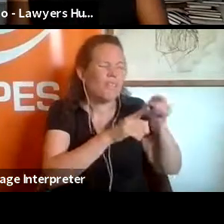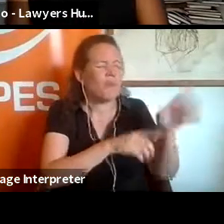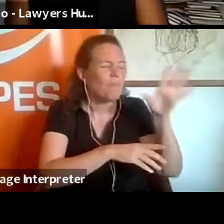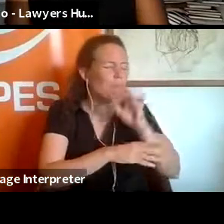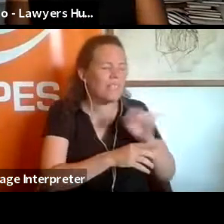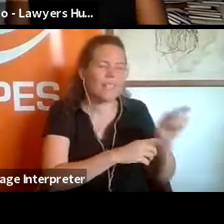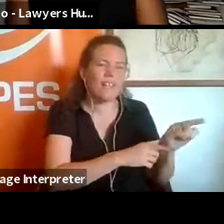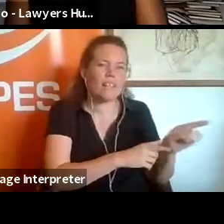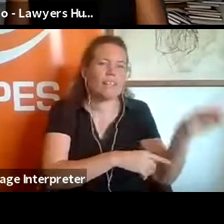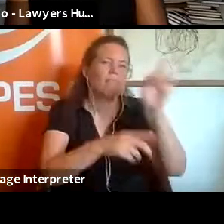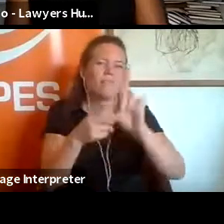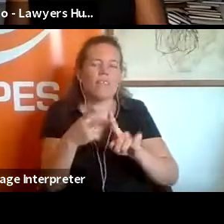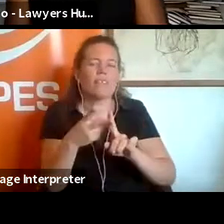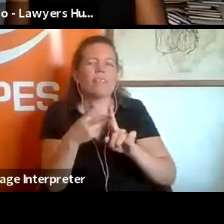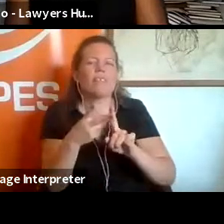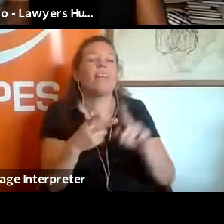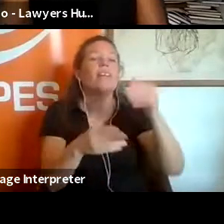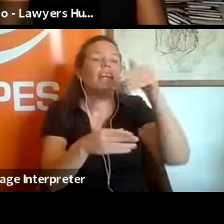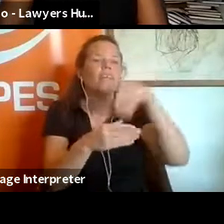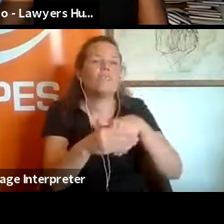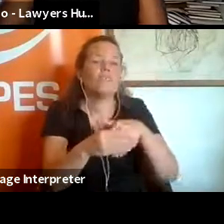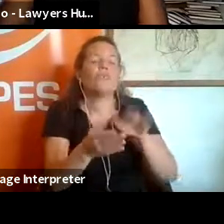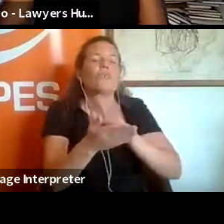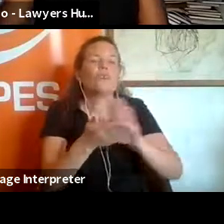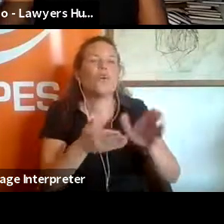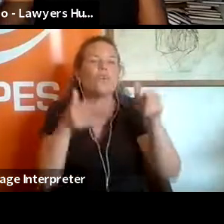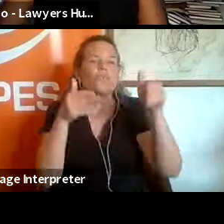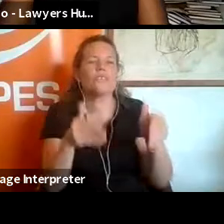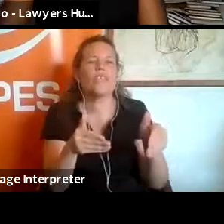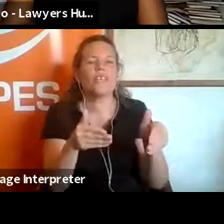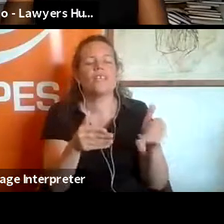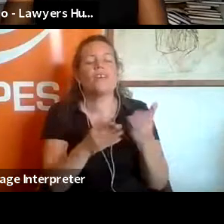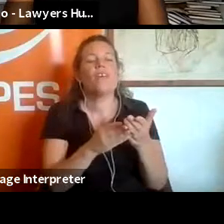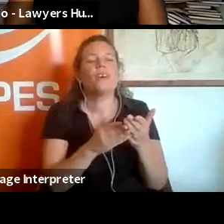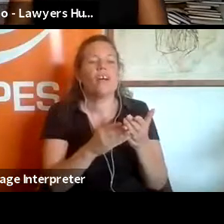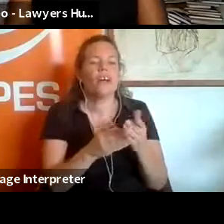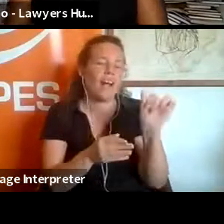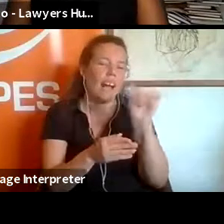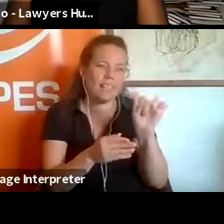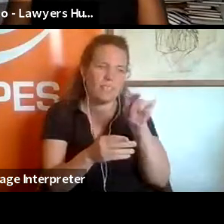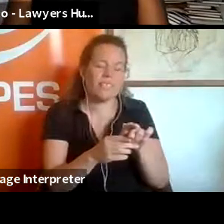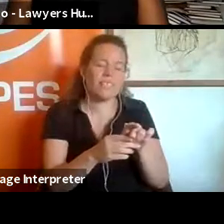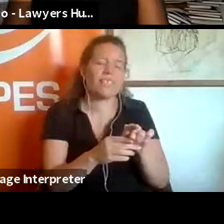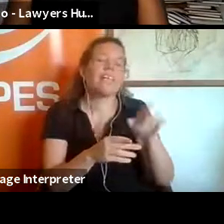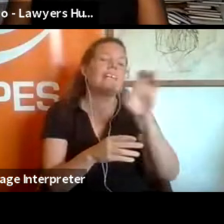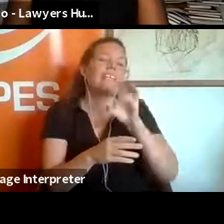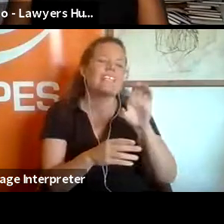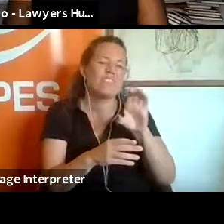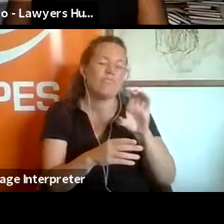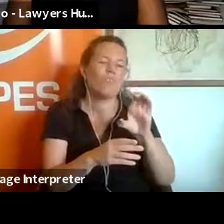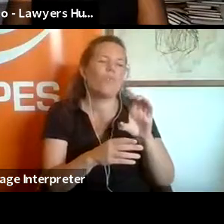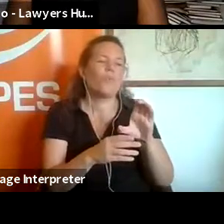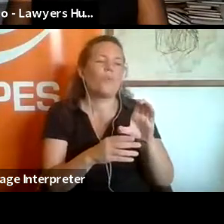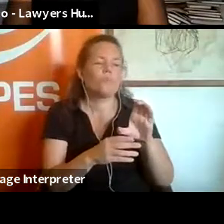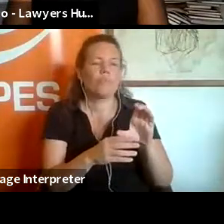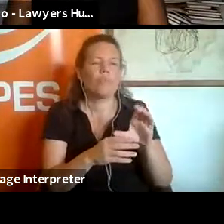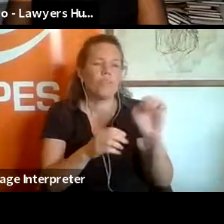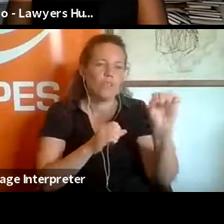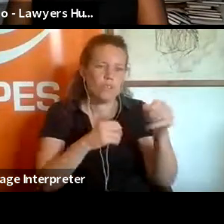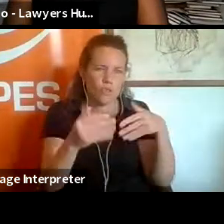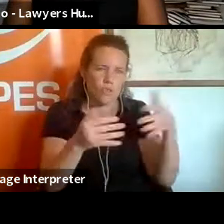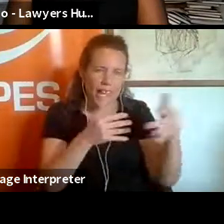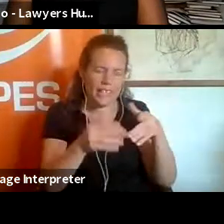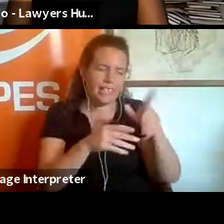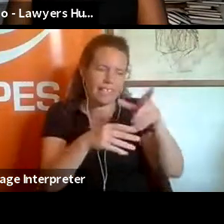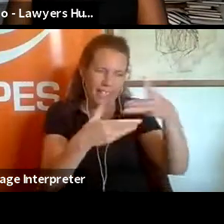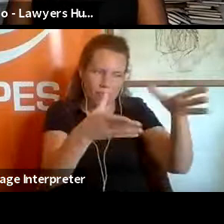Now, internal non-state actors include civil society that work on human rights in general, and if possible,